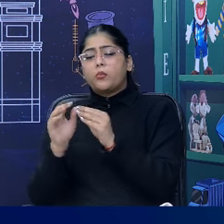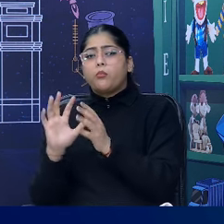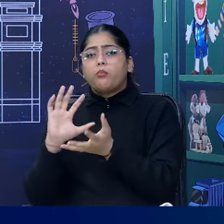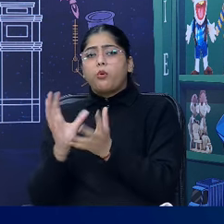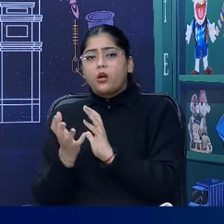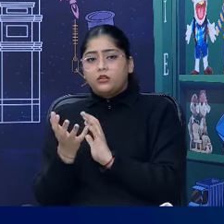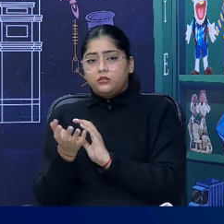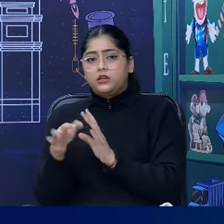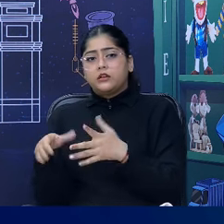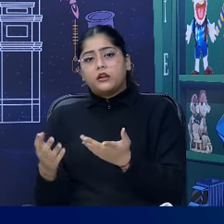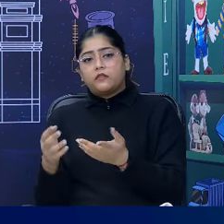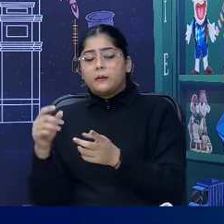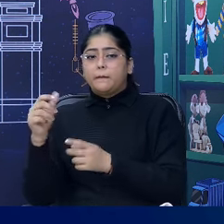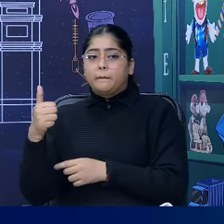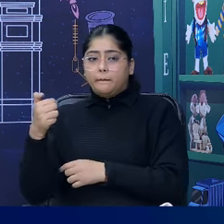pen,